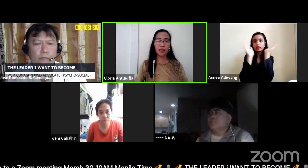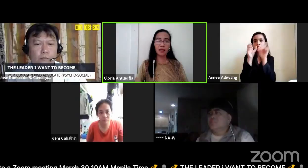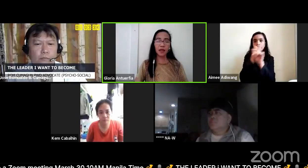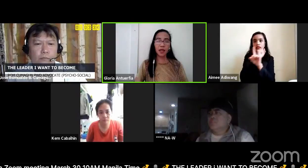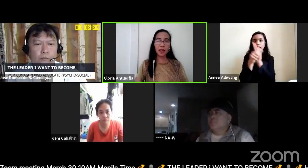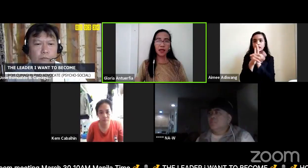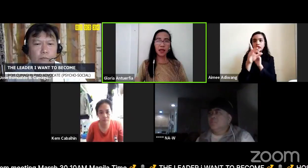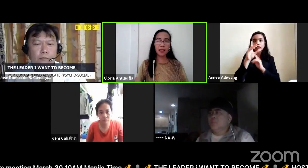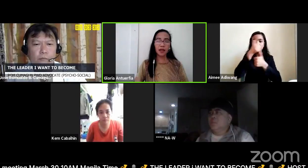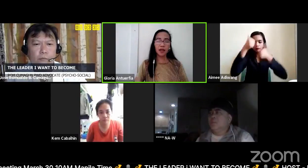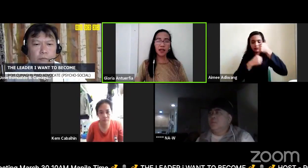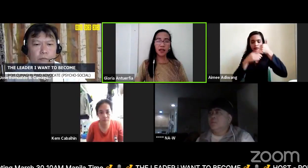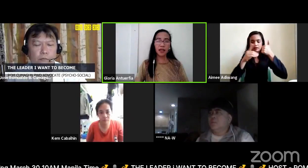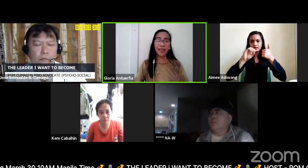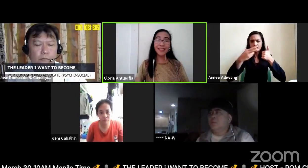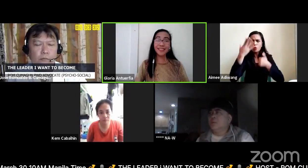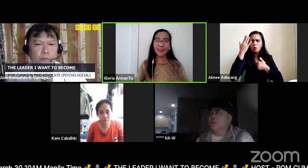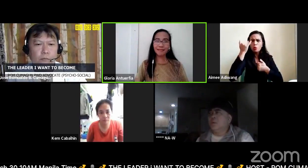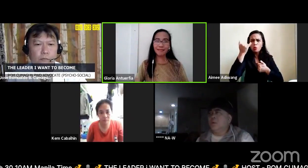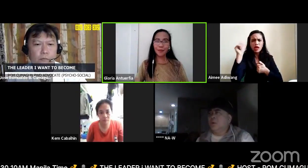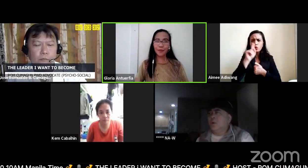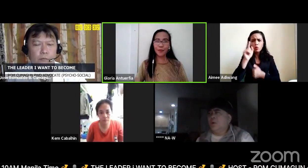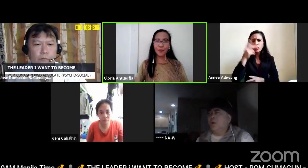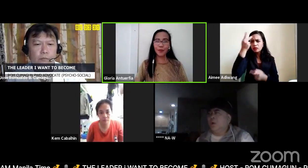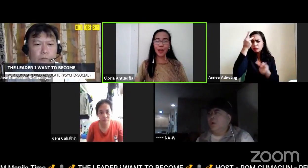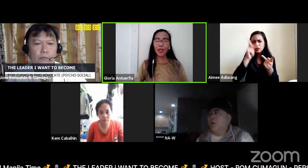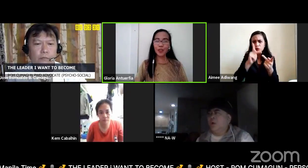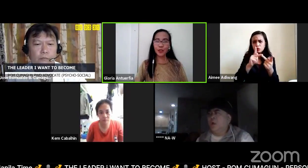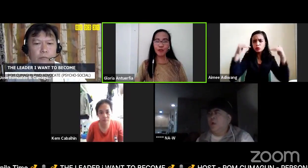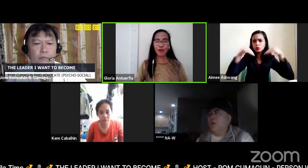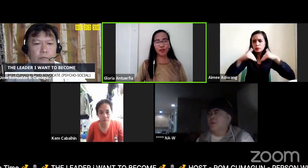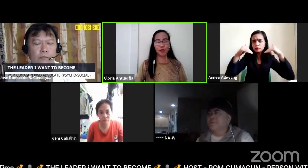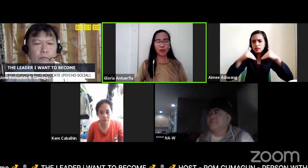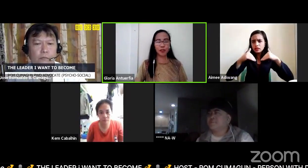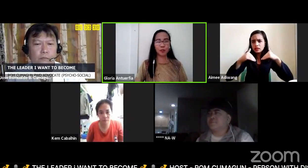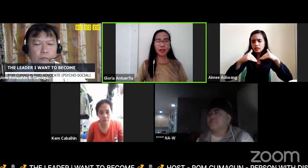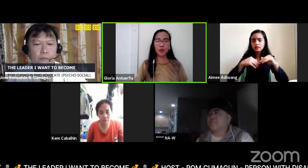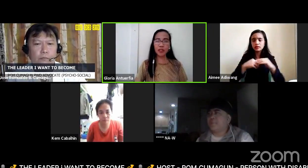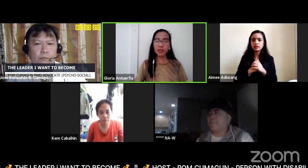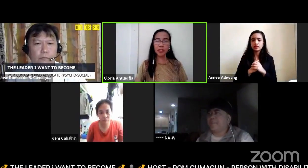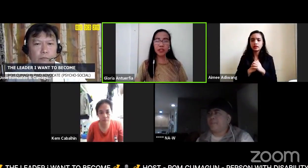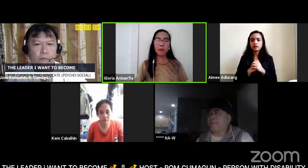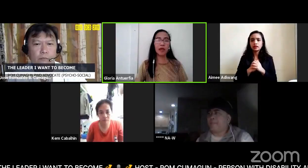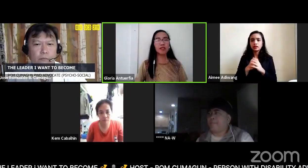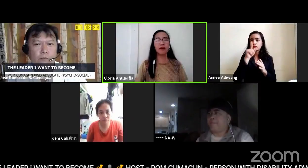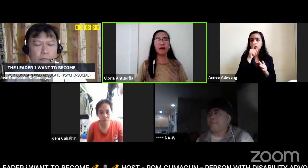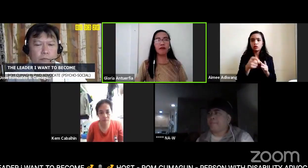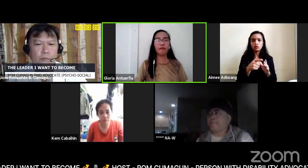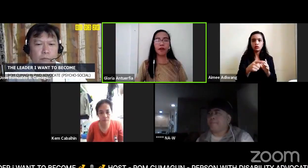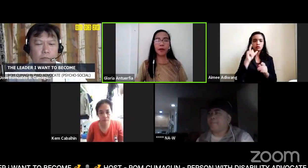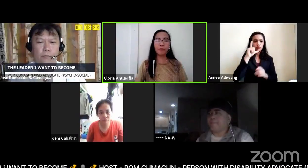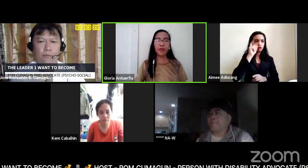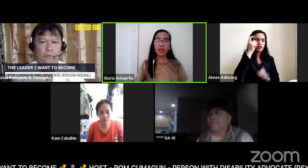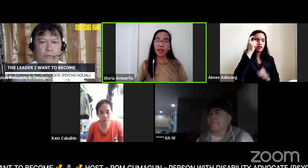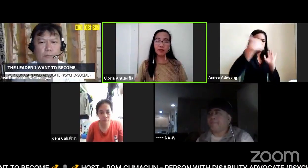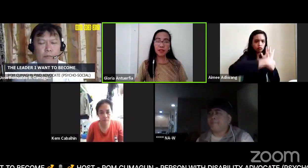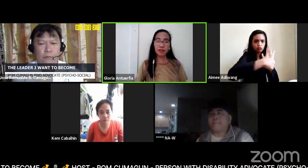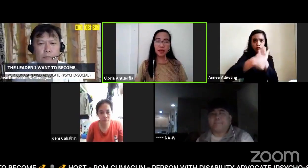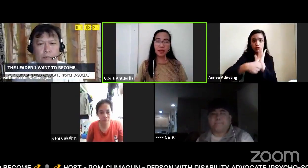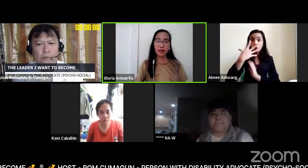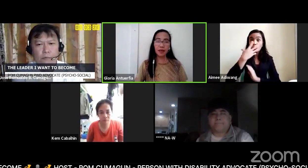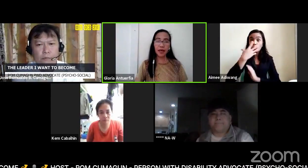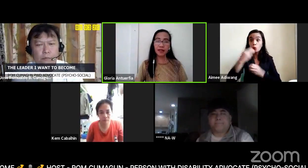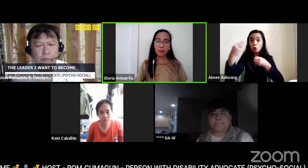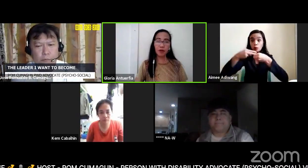meeting and instant election of officers? By the way, the participants are from